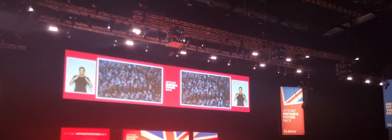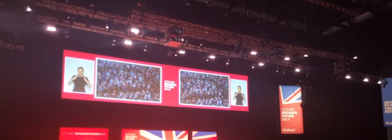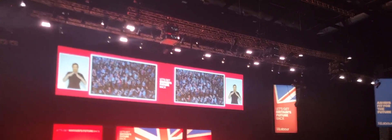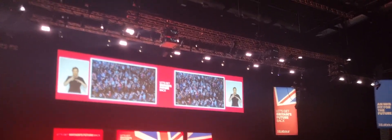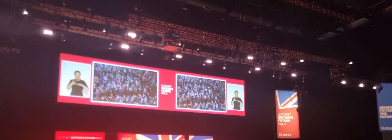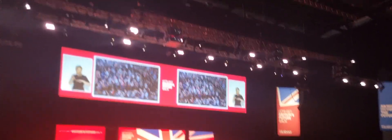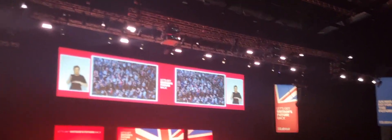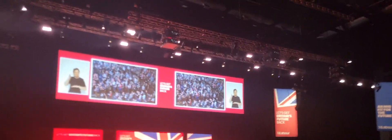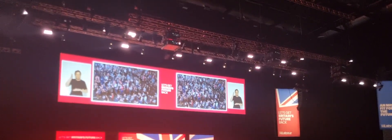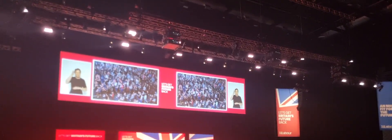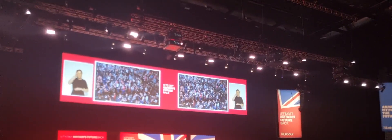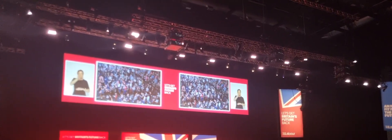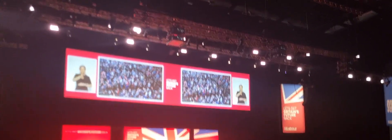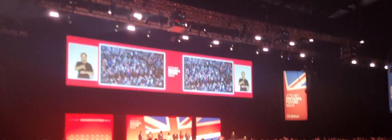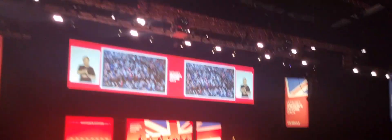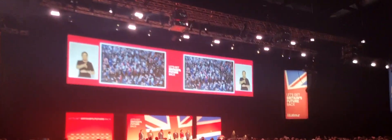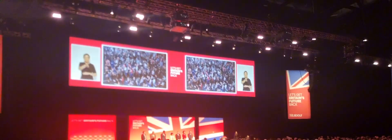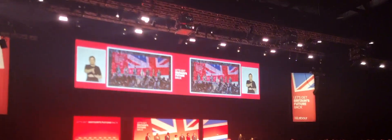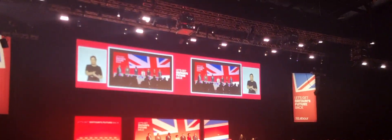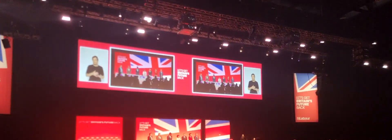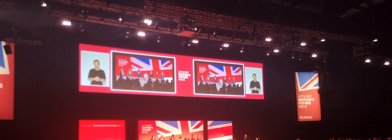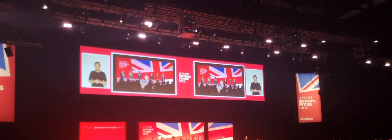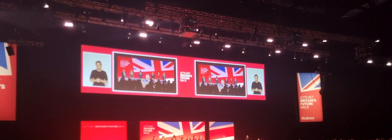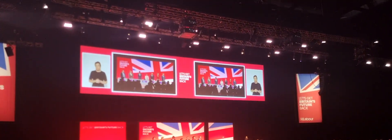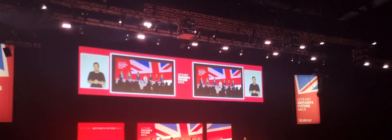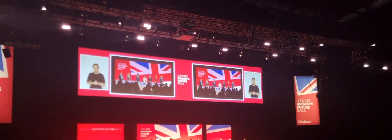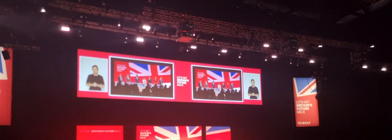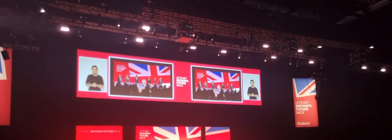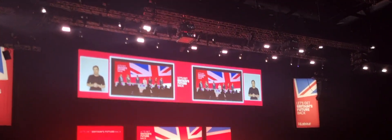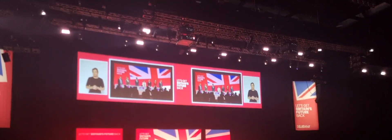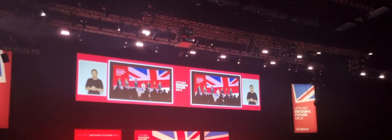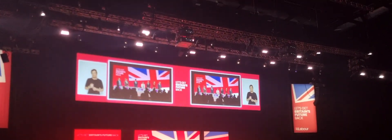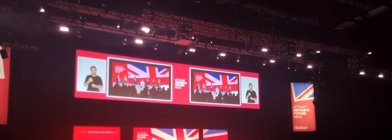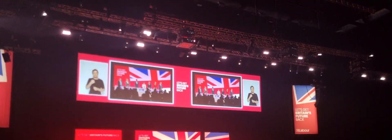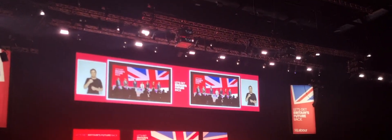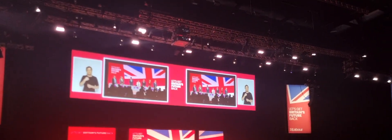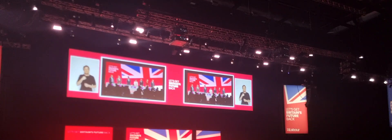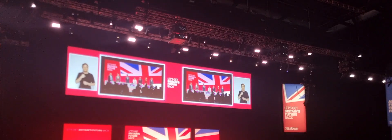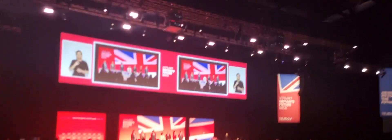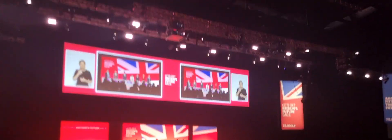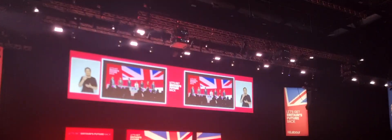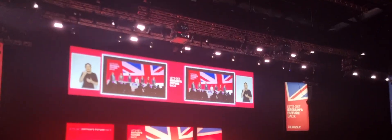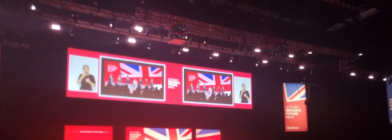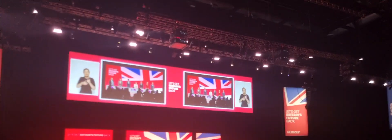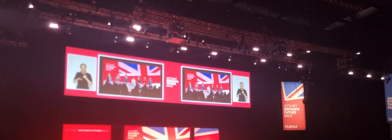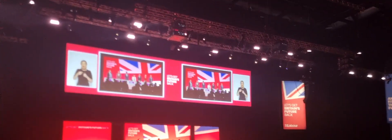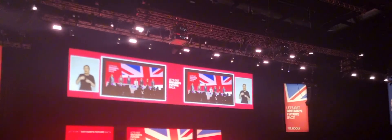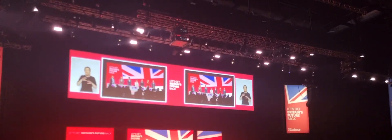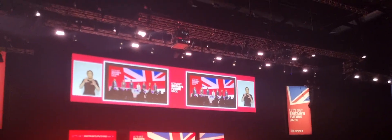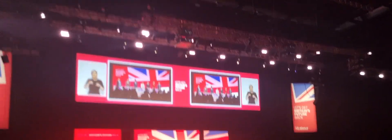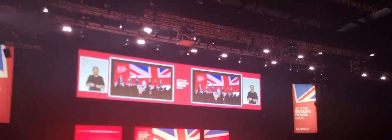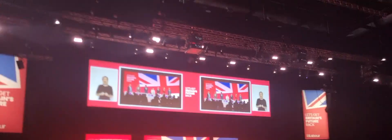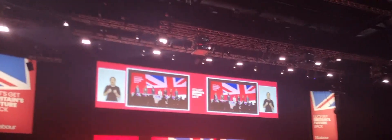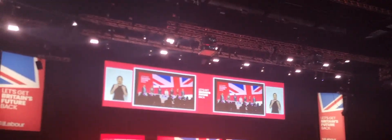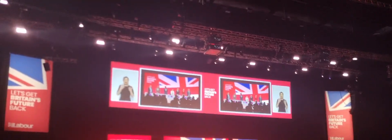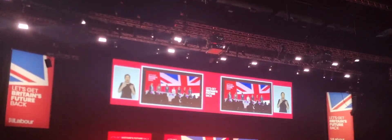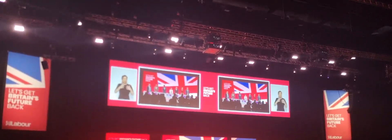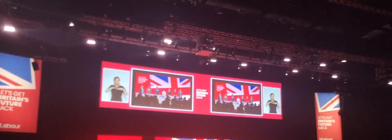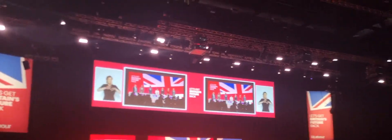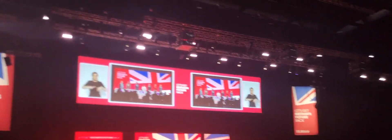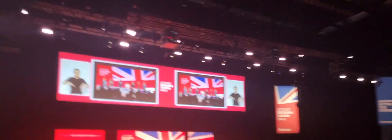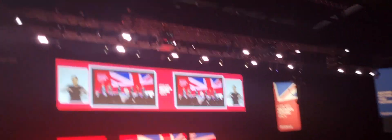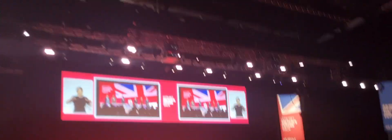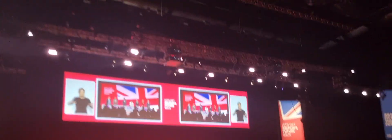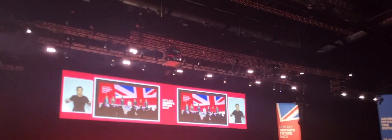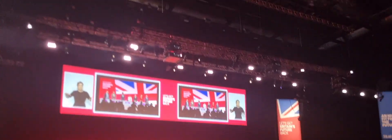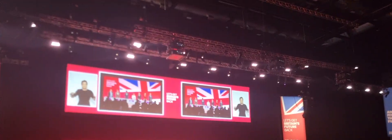chariot of fire. I will not cease from mental